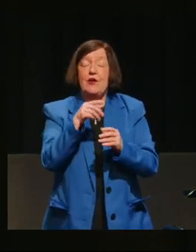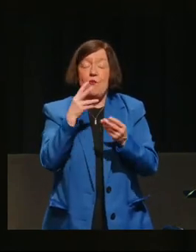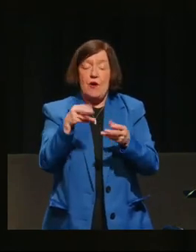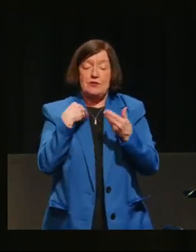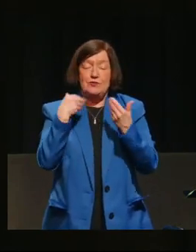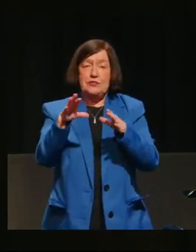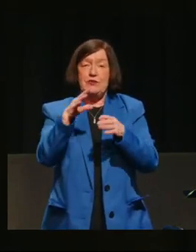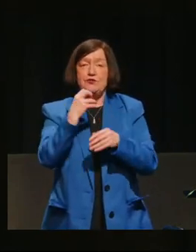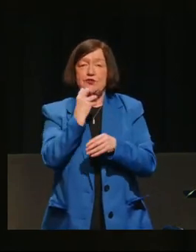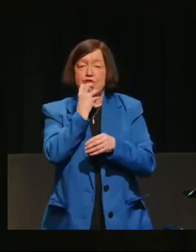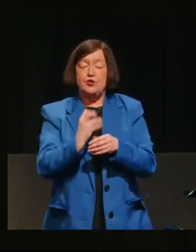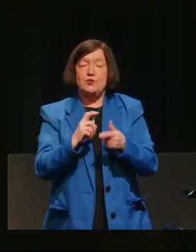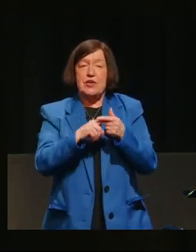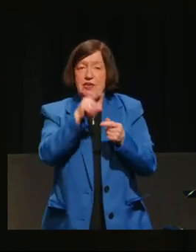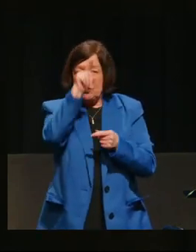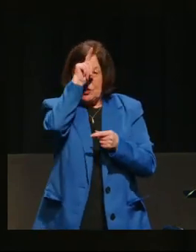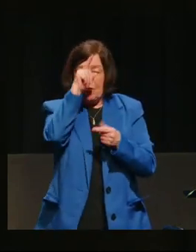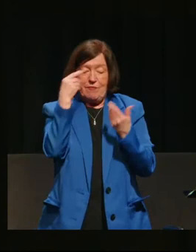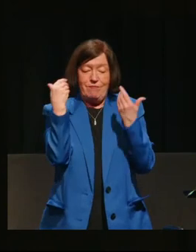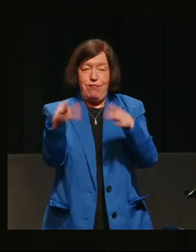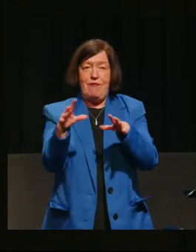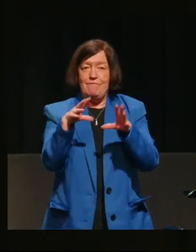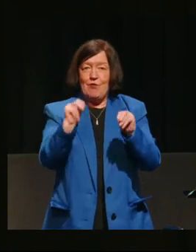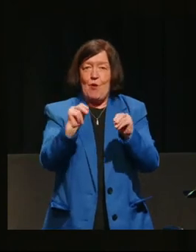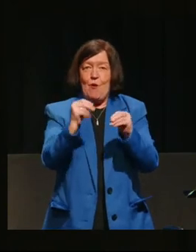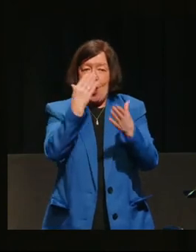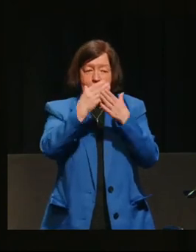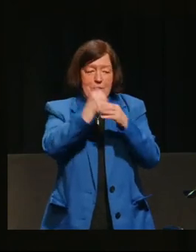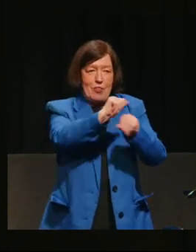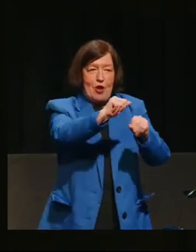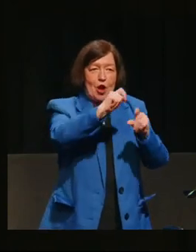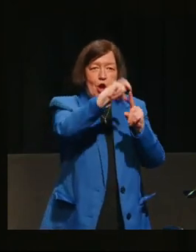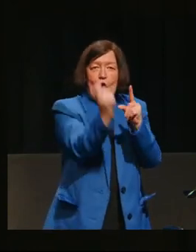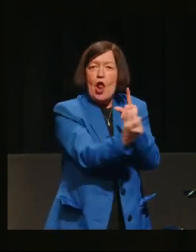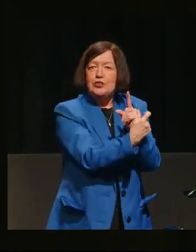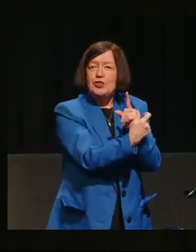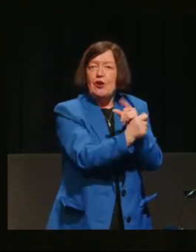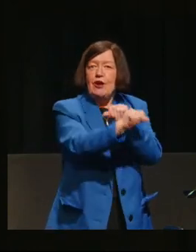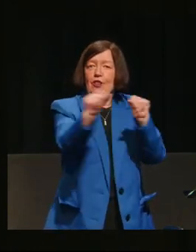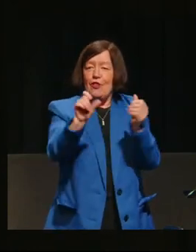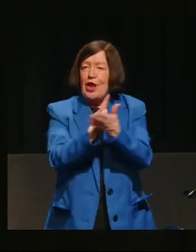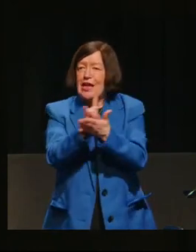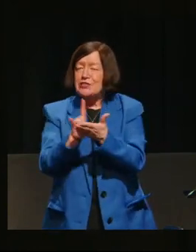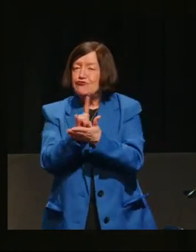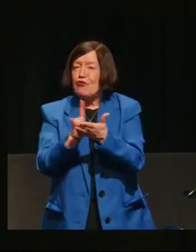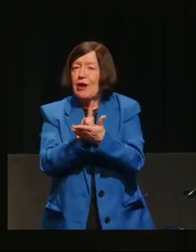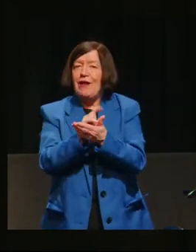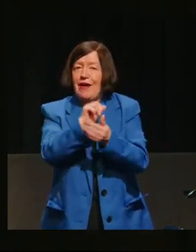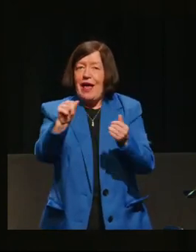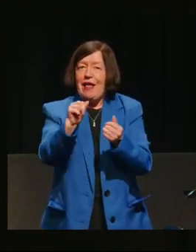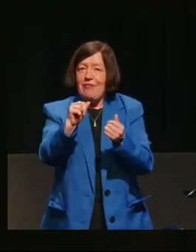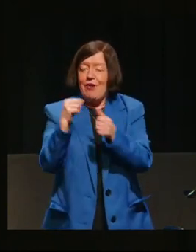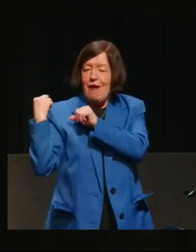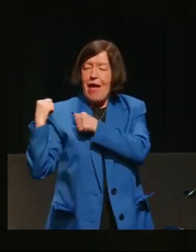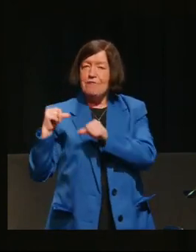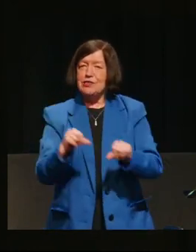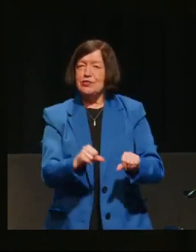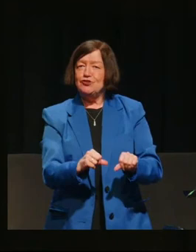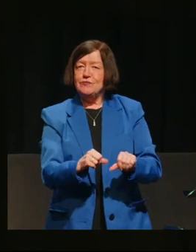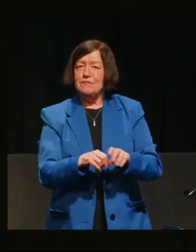leave Jews and Germans bereft of learning about their culture, their history, and their heritage.